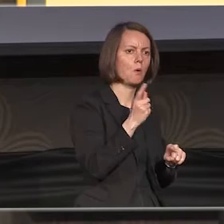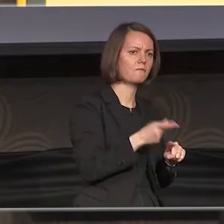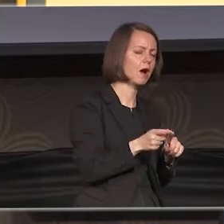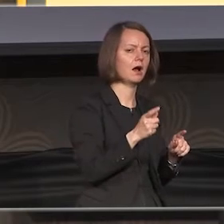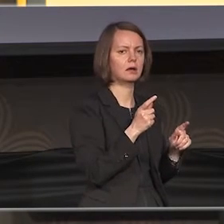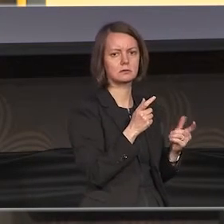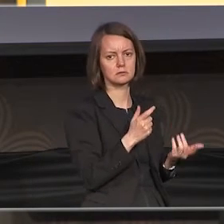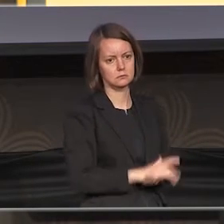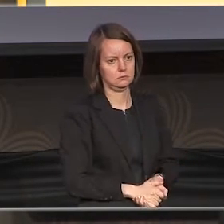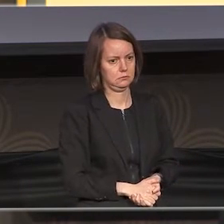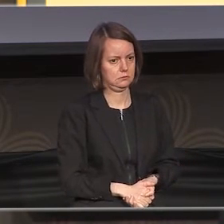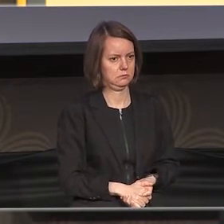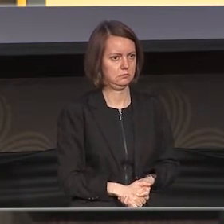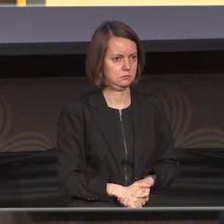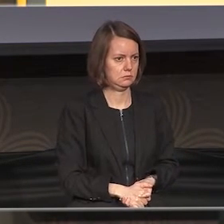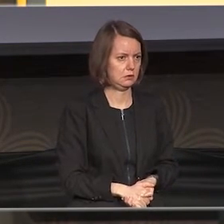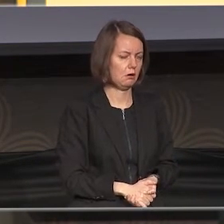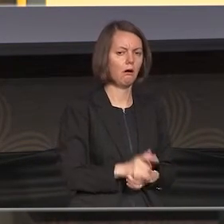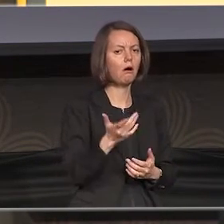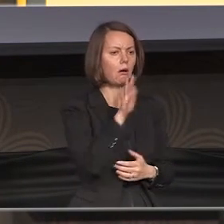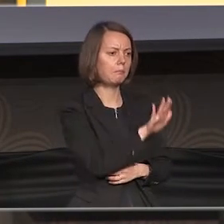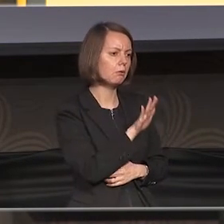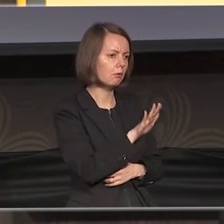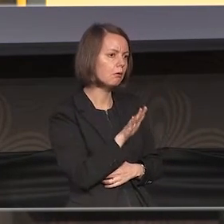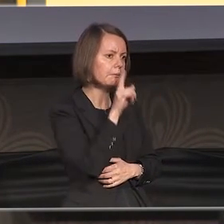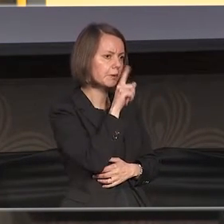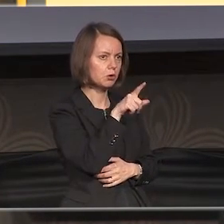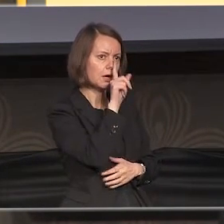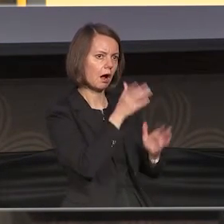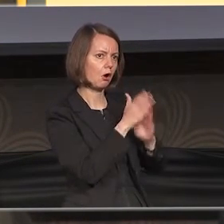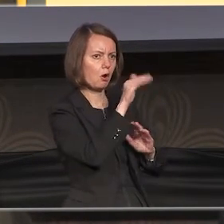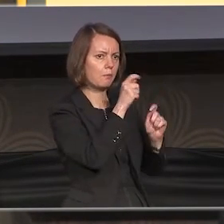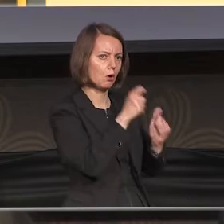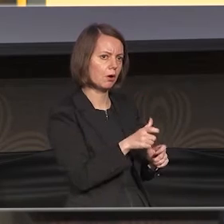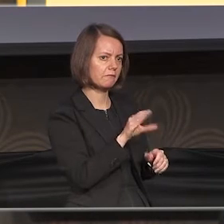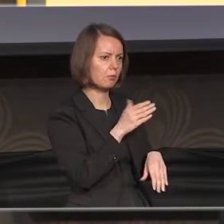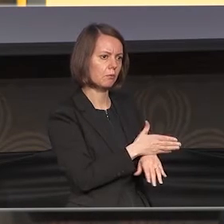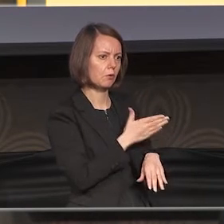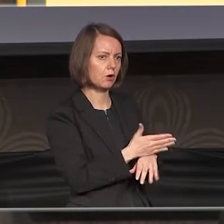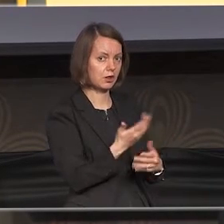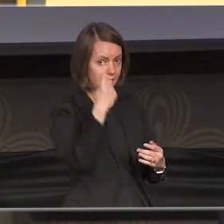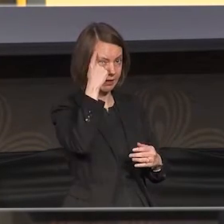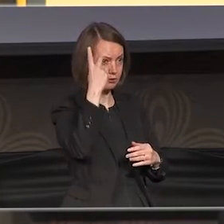selfishness when you consider what inconvenience means to people who are being forced out of their communities.